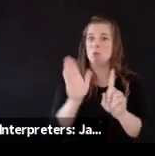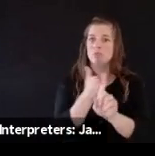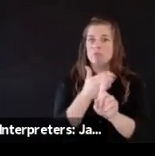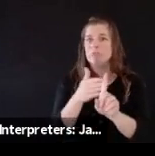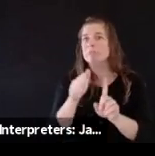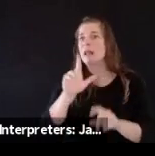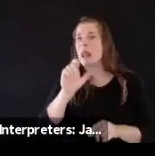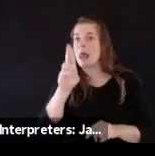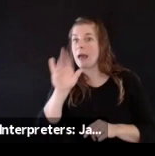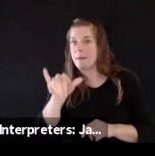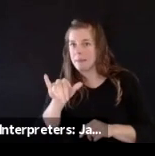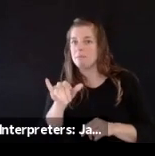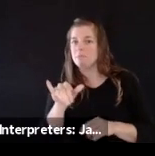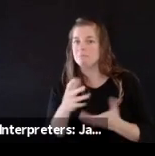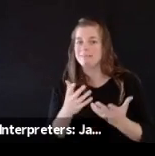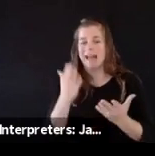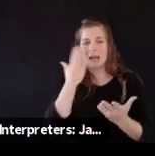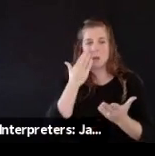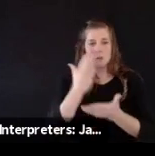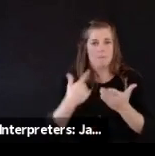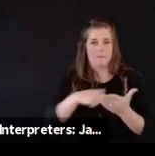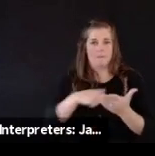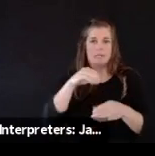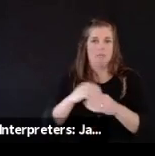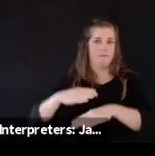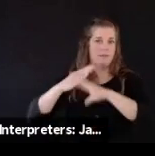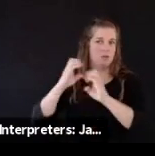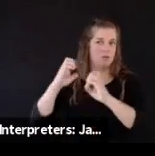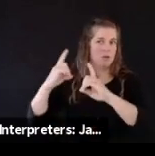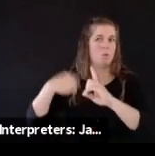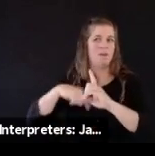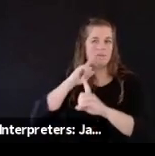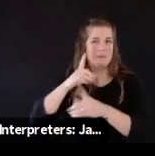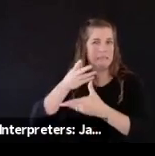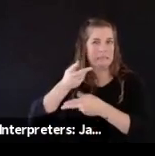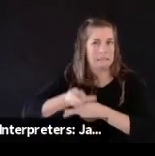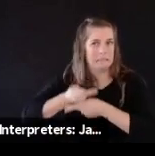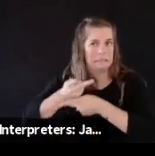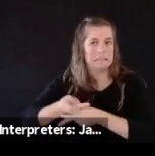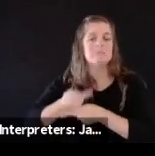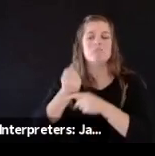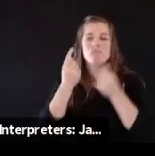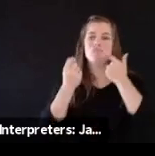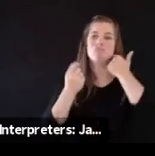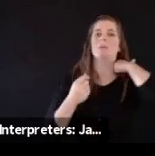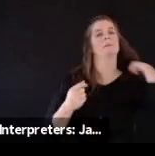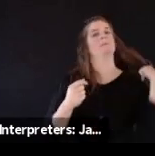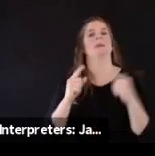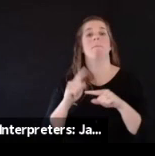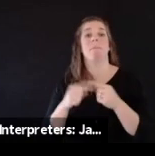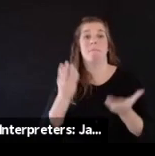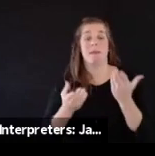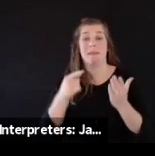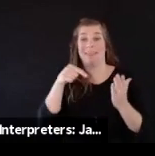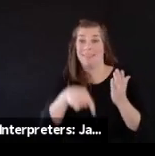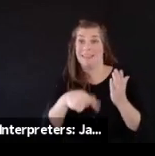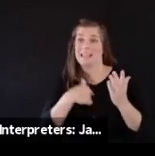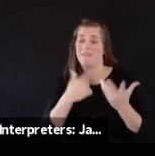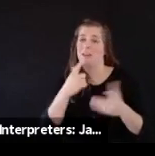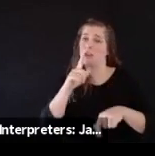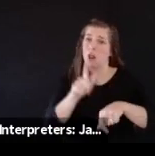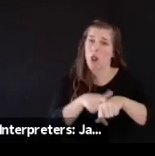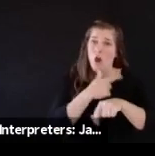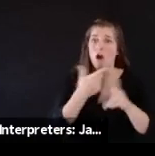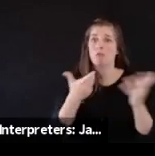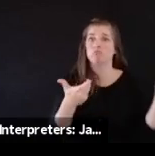understand that with some of us in prevention education, we have to be careful and cautious. But again, this might be where having those non-traditional